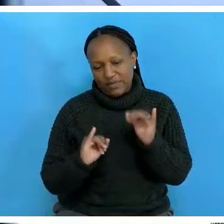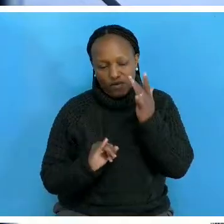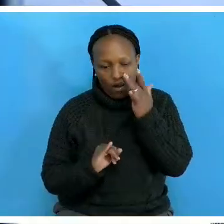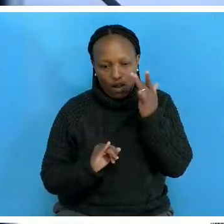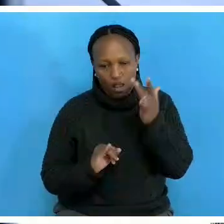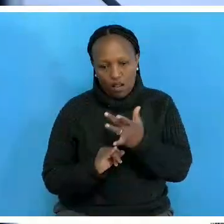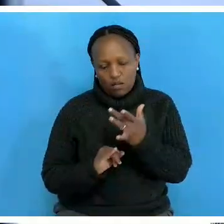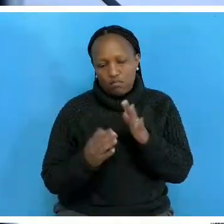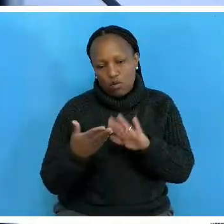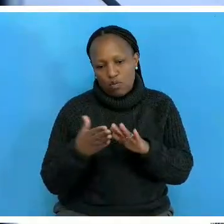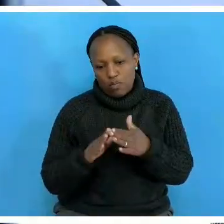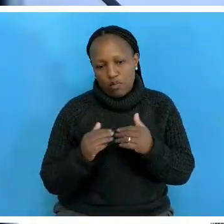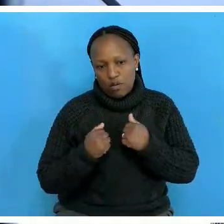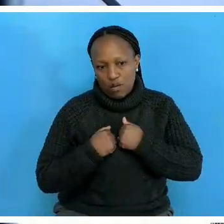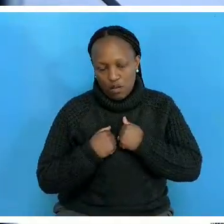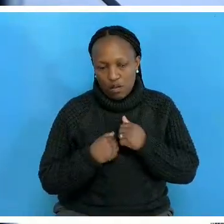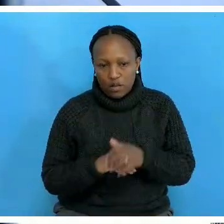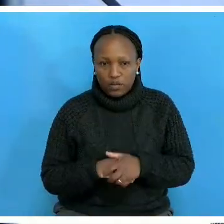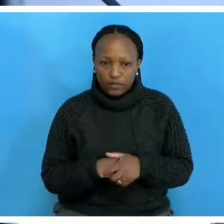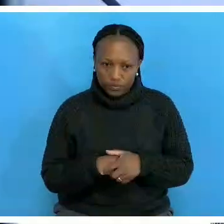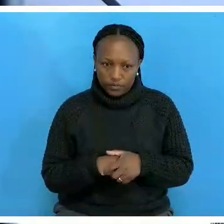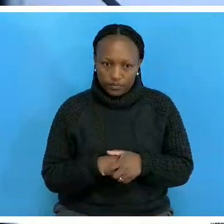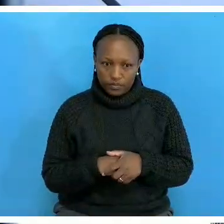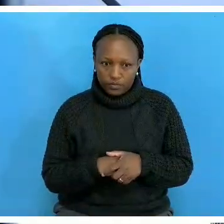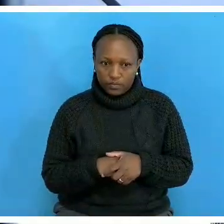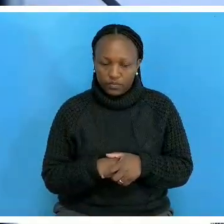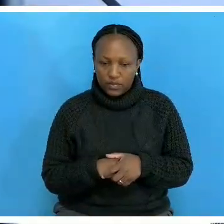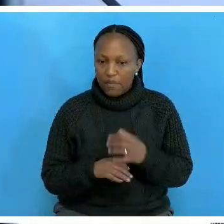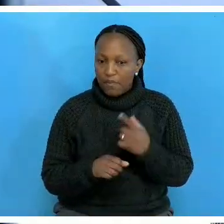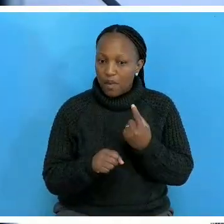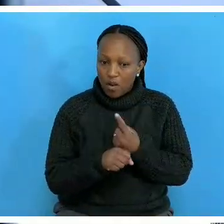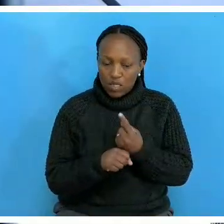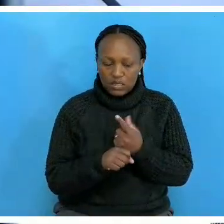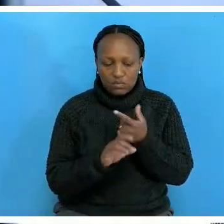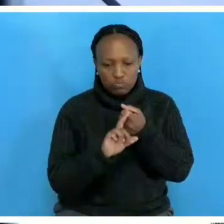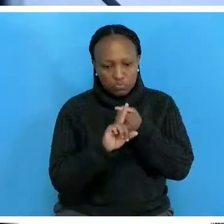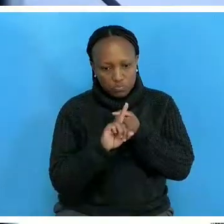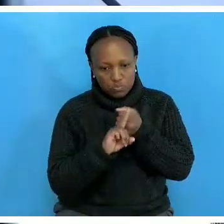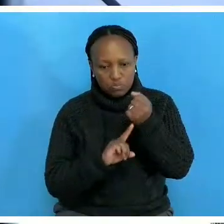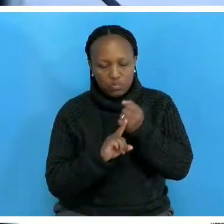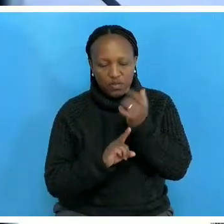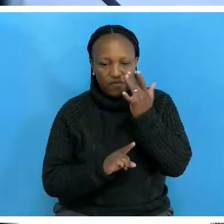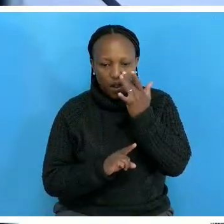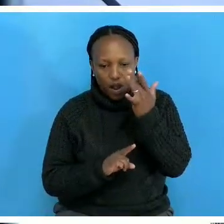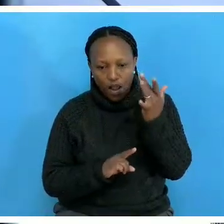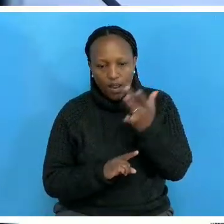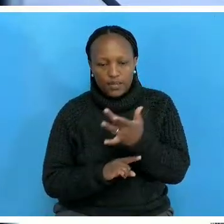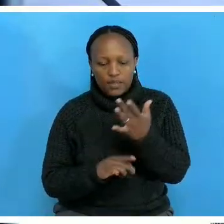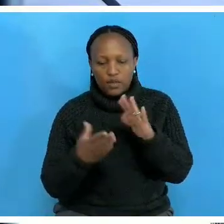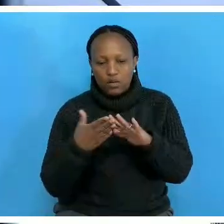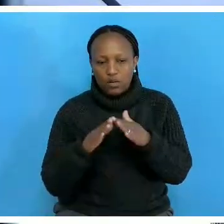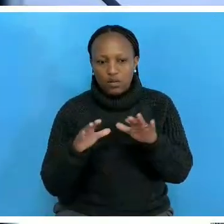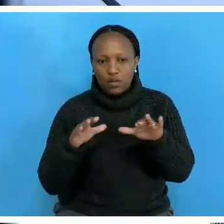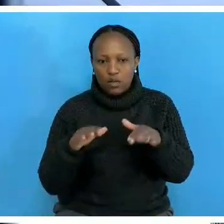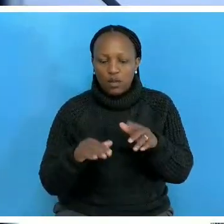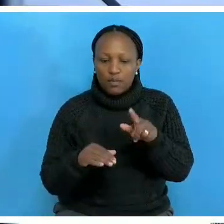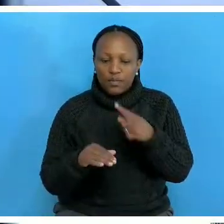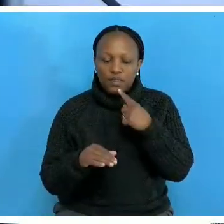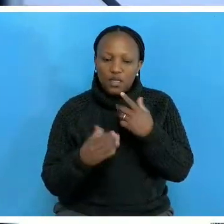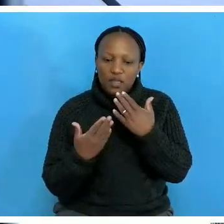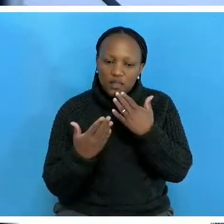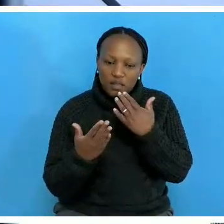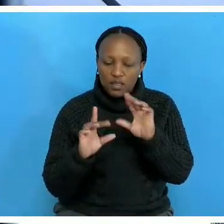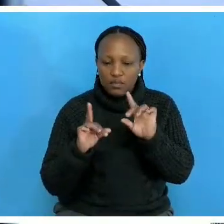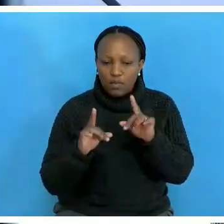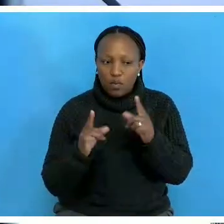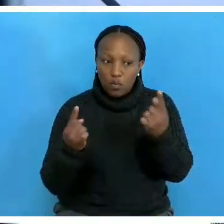communities. You guys know I've always professed about colored communities, and I must say thank you to all the departments that